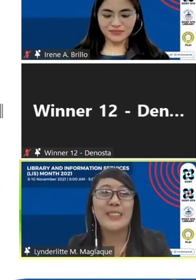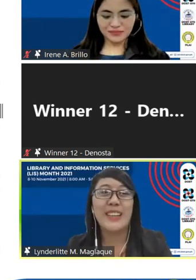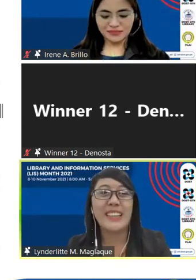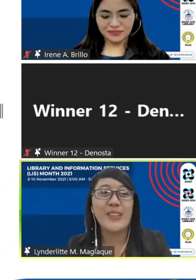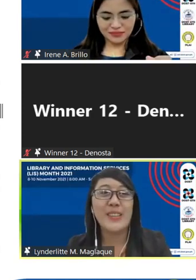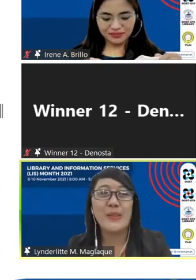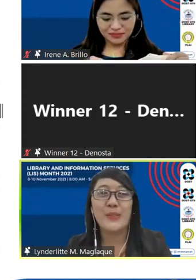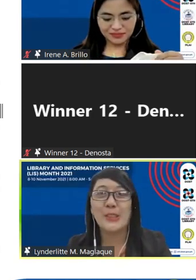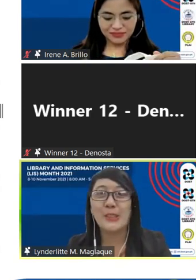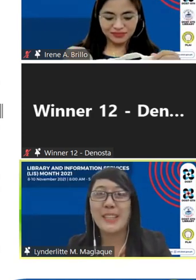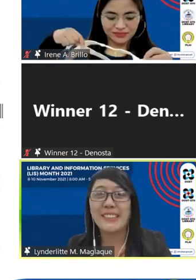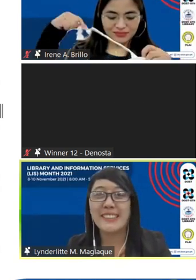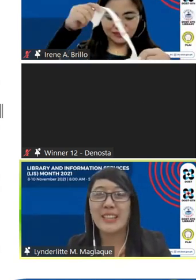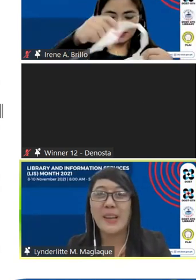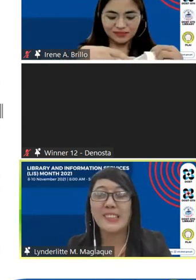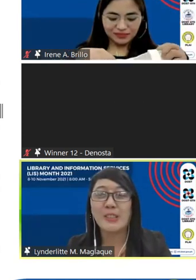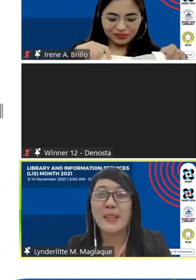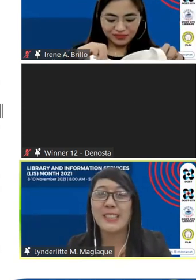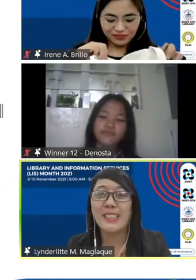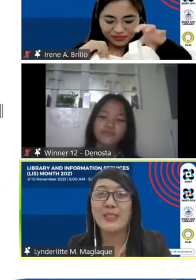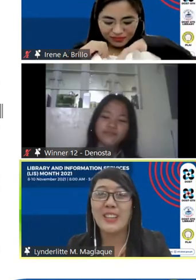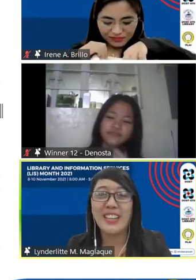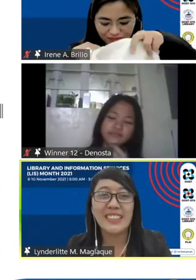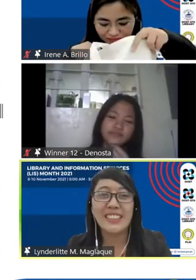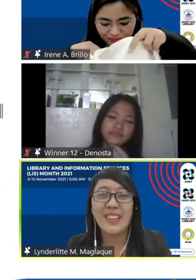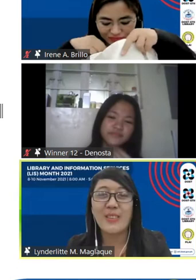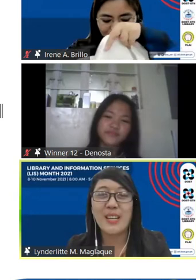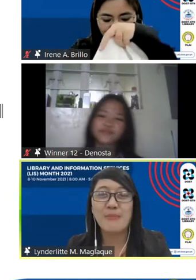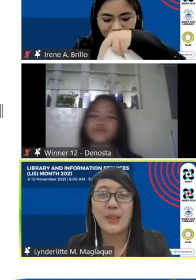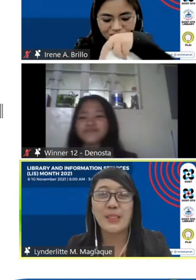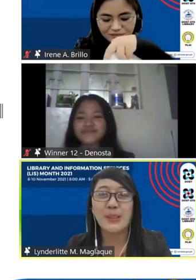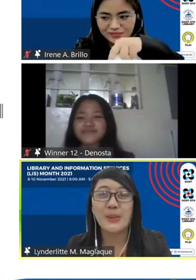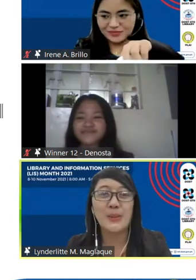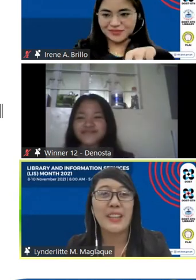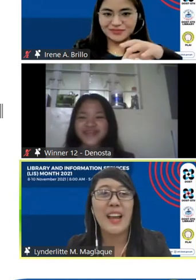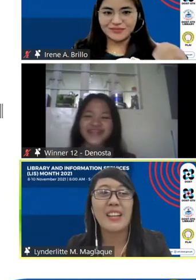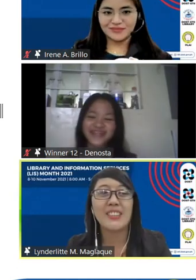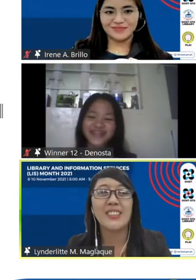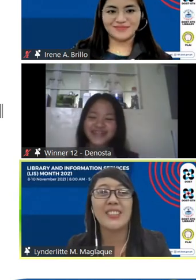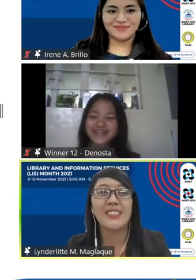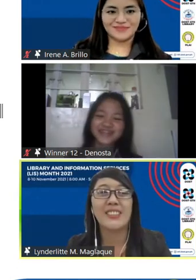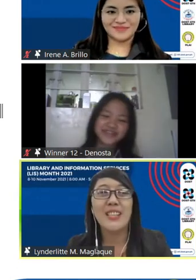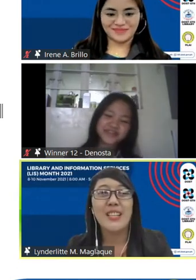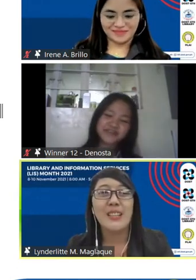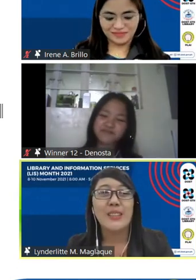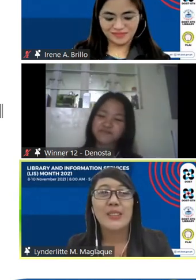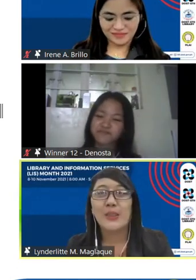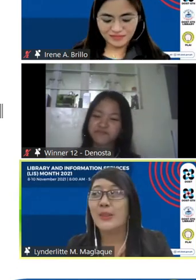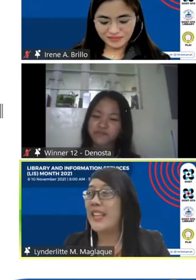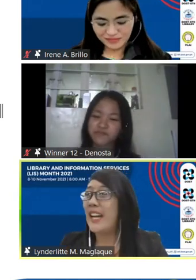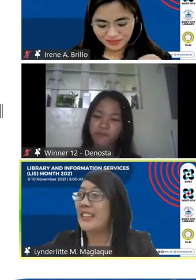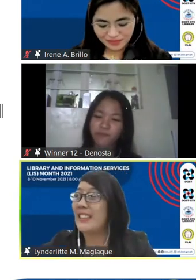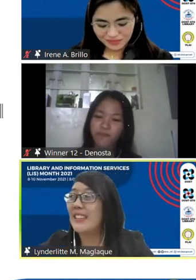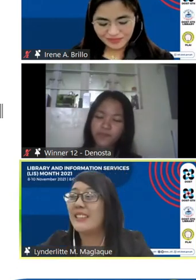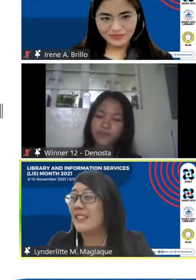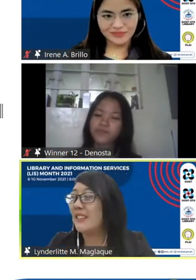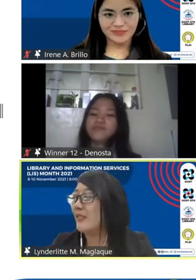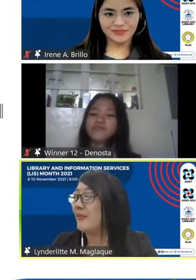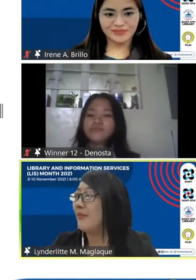award ko. Ikaw na yung first place. Ikaw pang special award, di ba? 1.2 reactions. So with